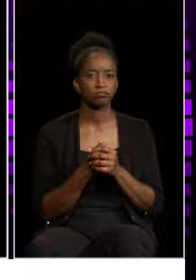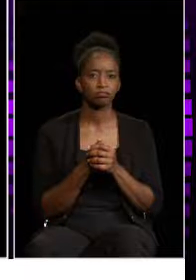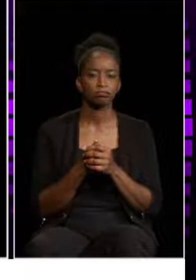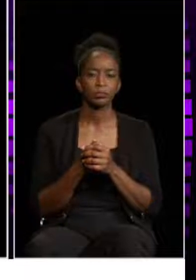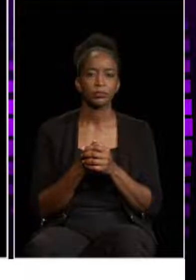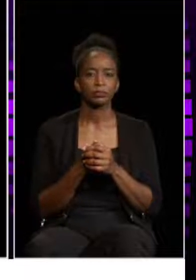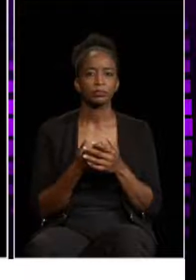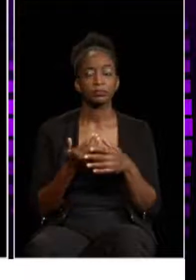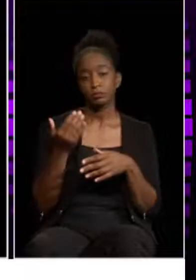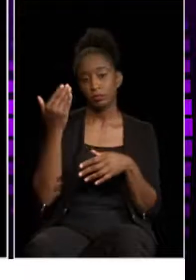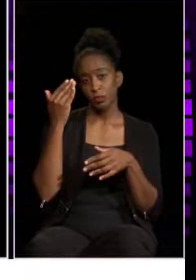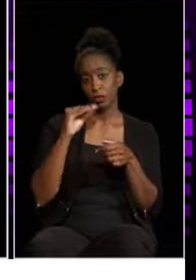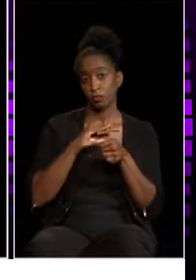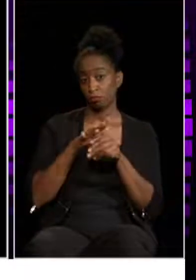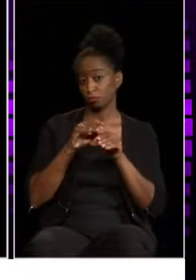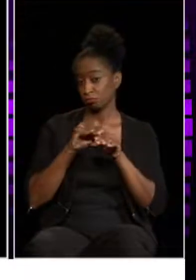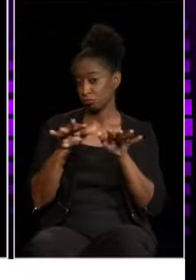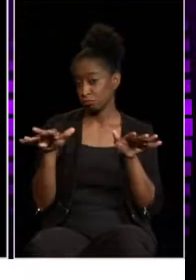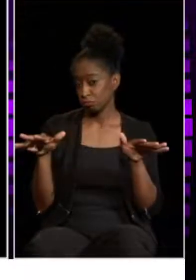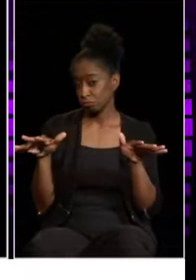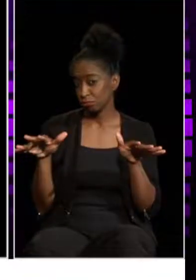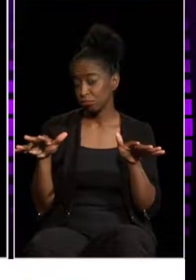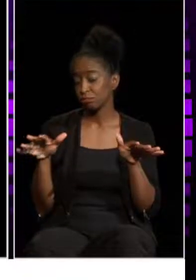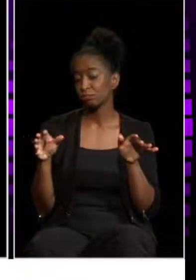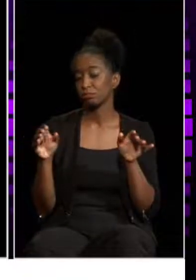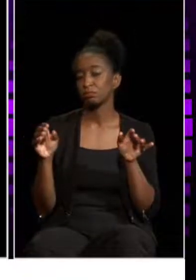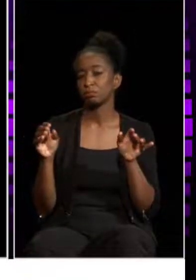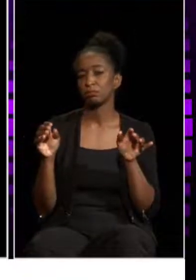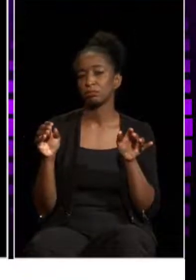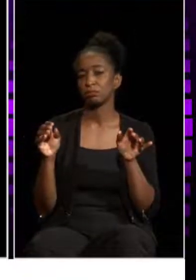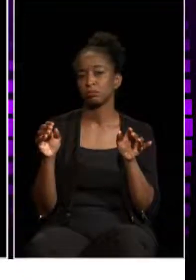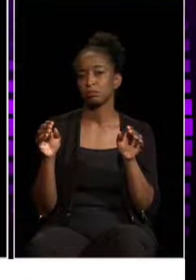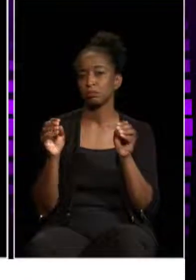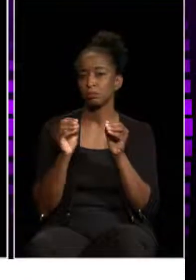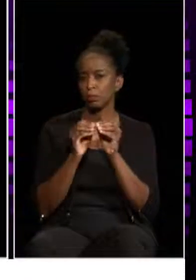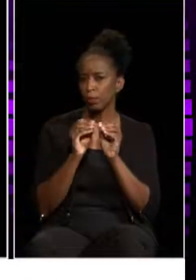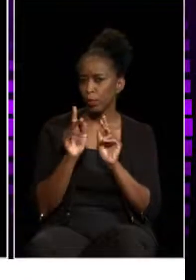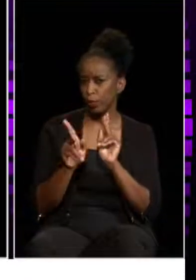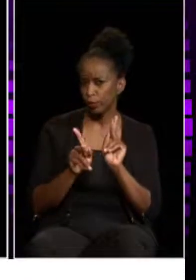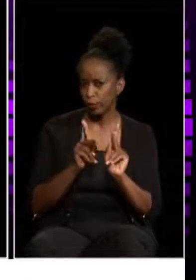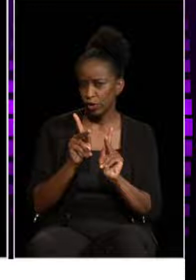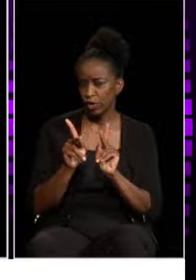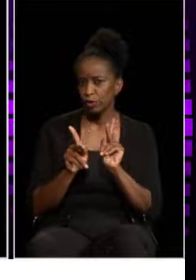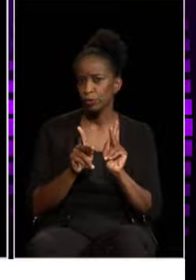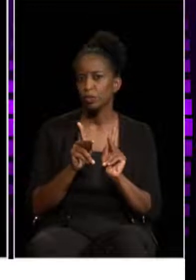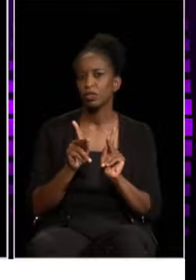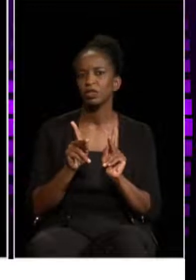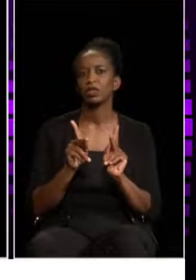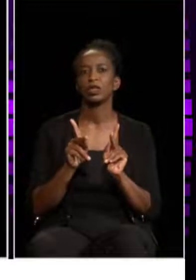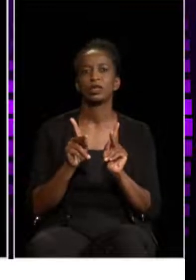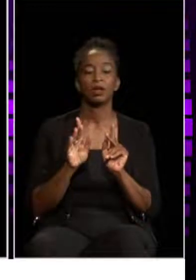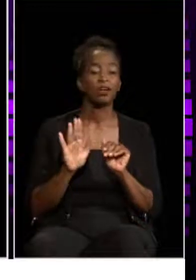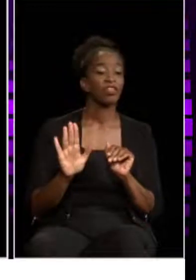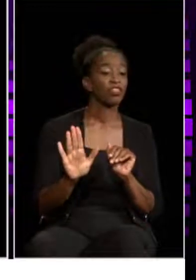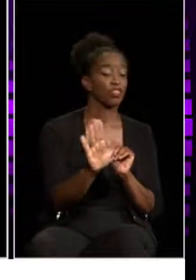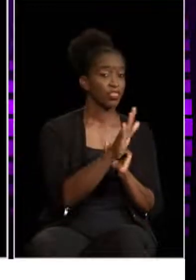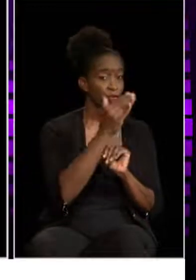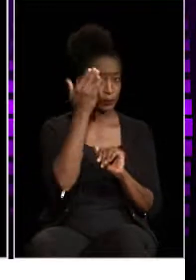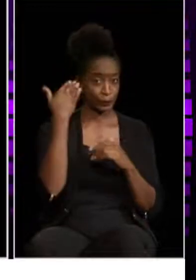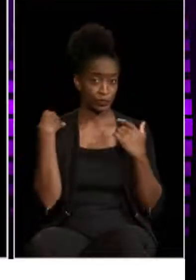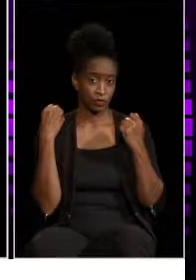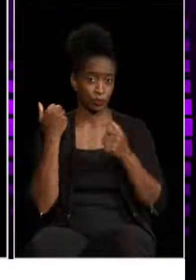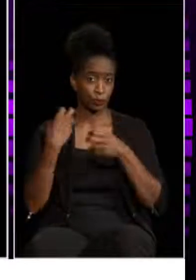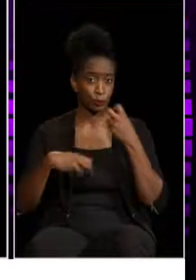more people tend to be coming out, despite the fact that we are online, coming out talking about their mental health problems. And this was